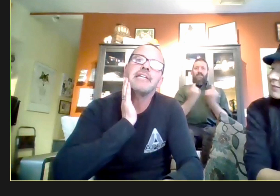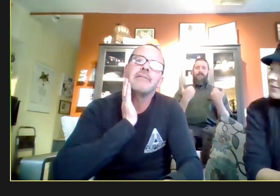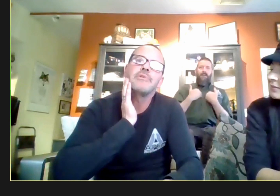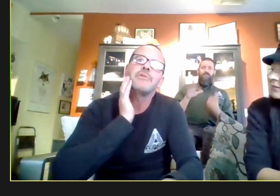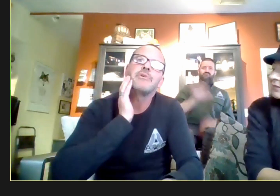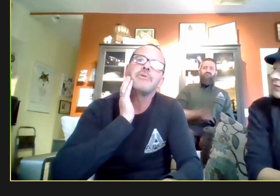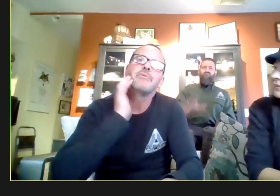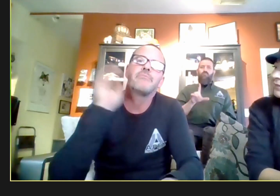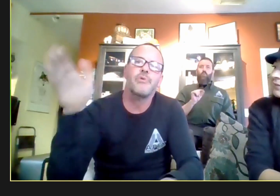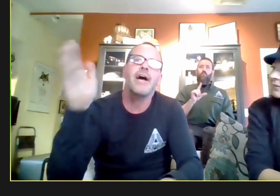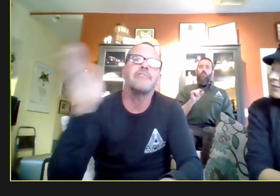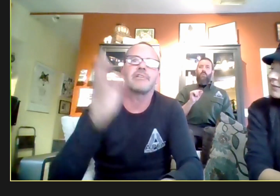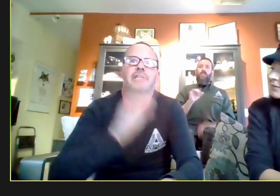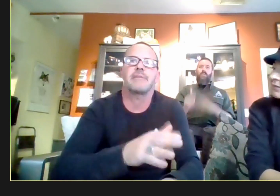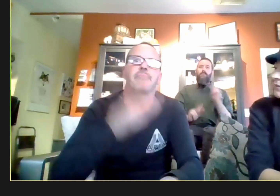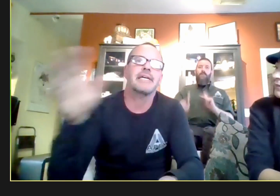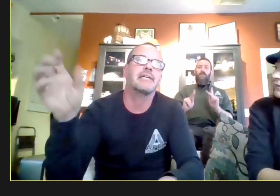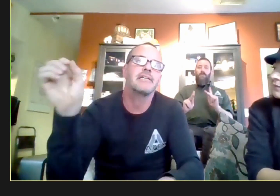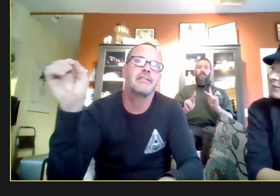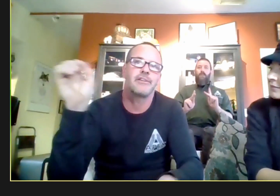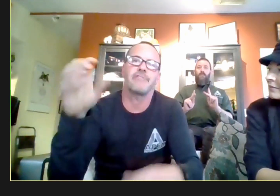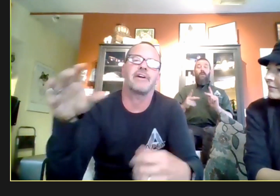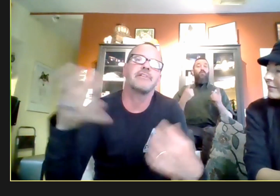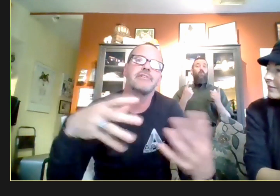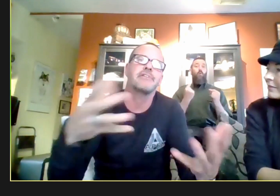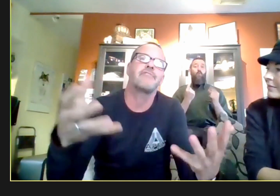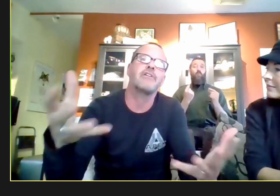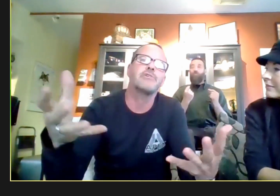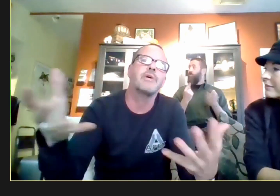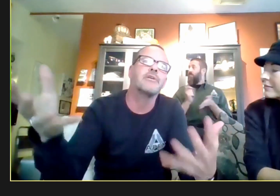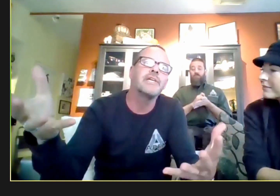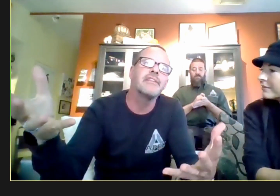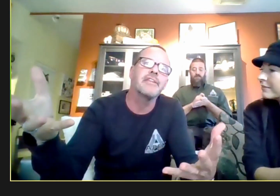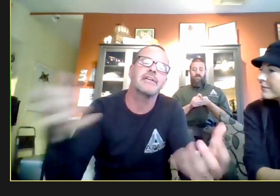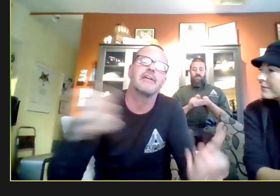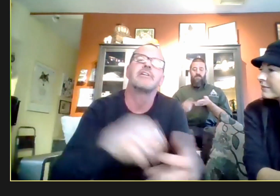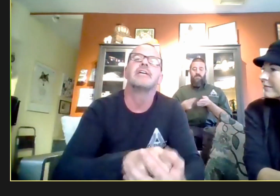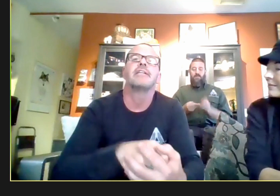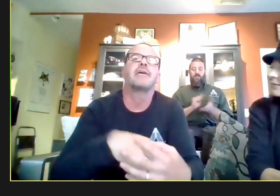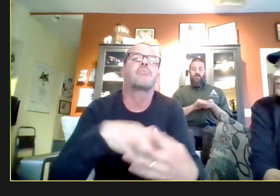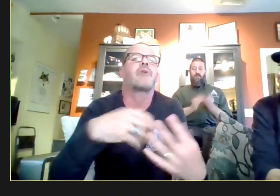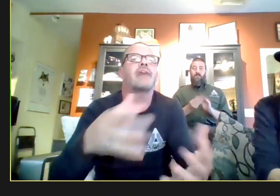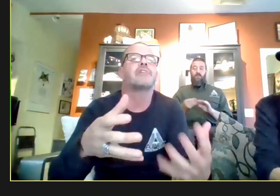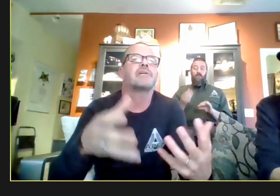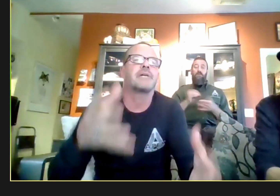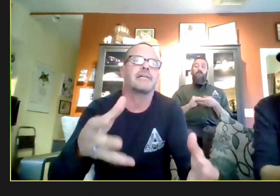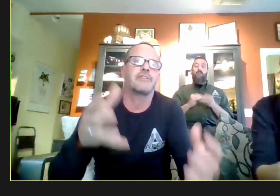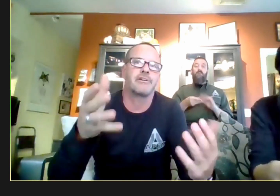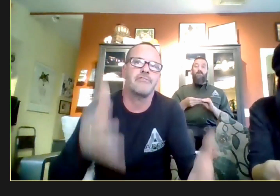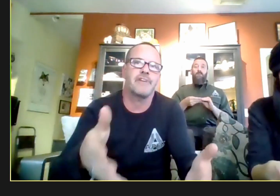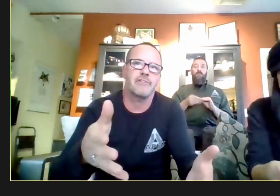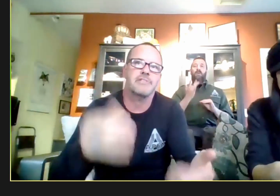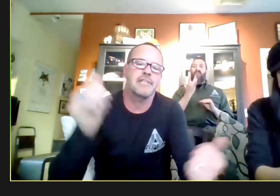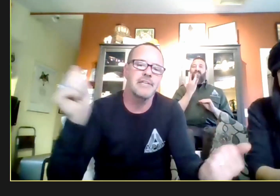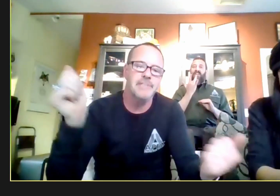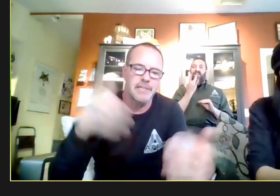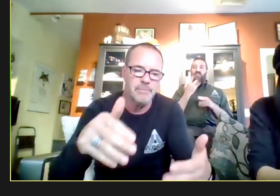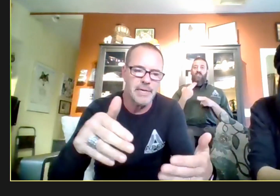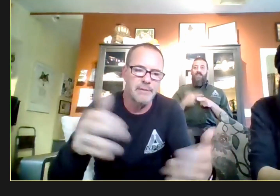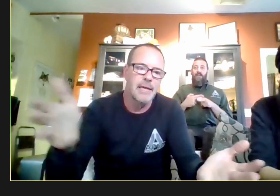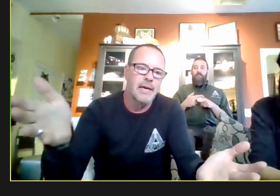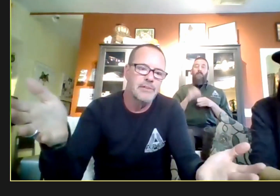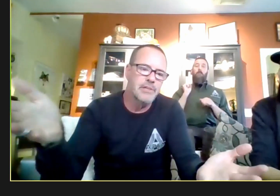our team. So then we get the team to privately pick their favorite. This is the first way that we can think of. They